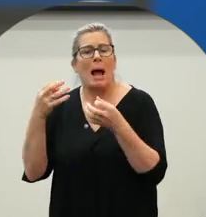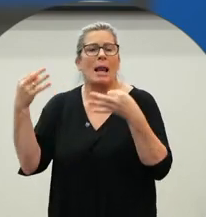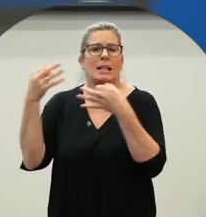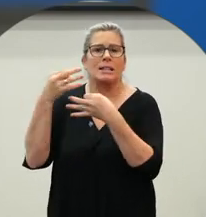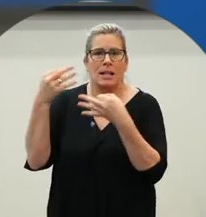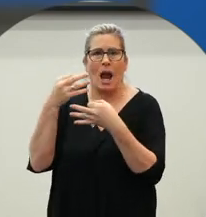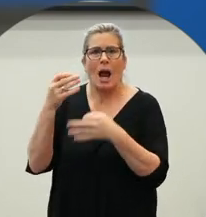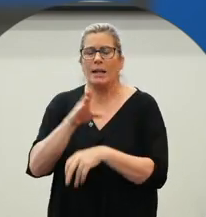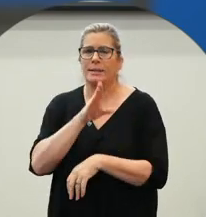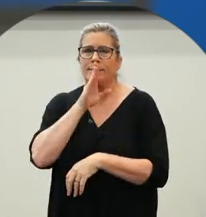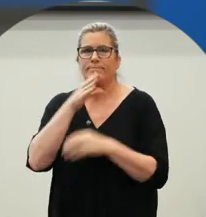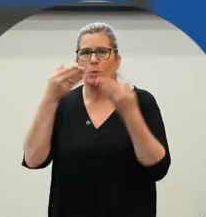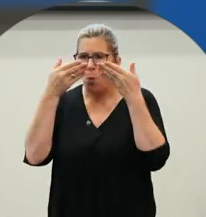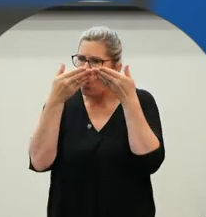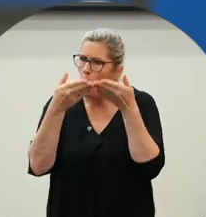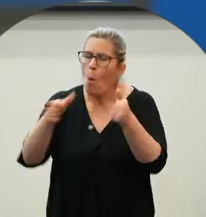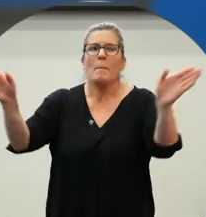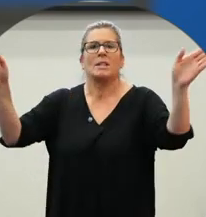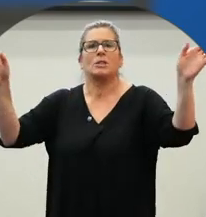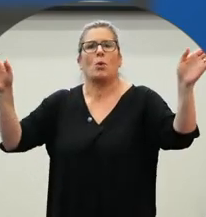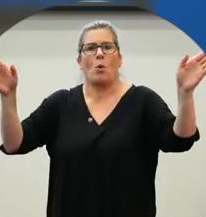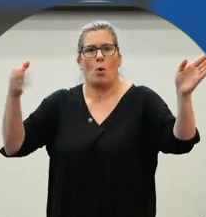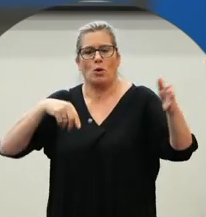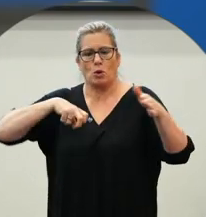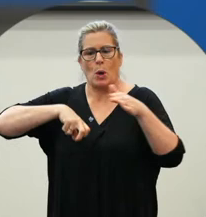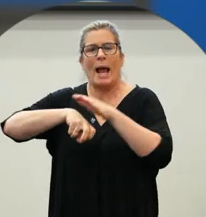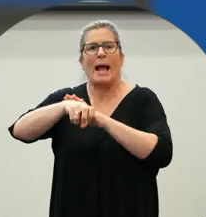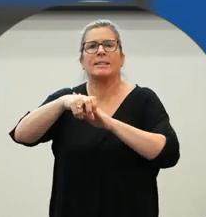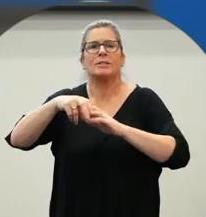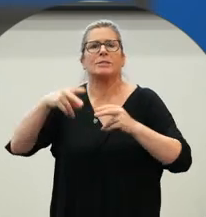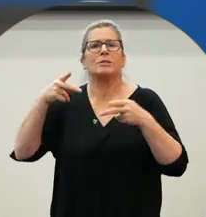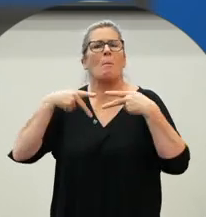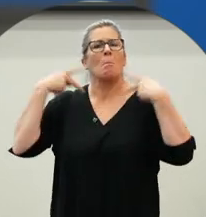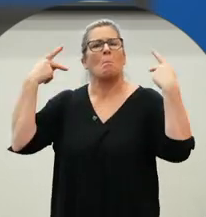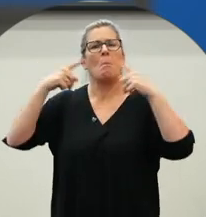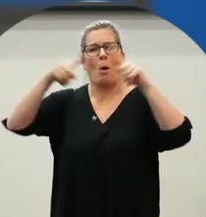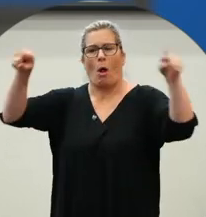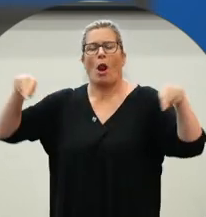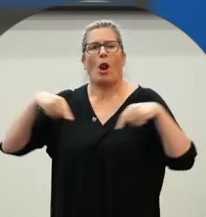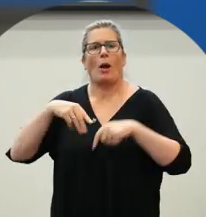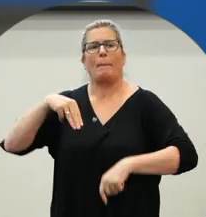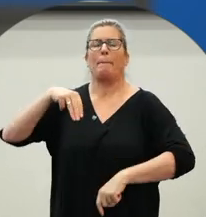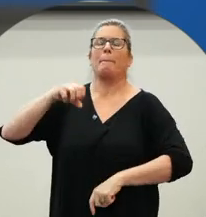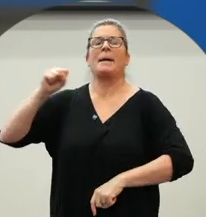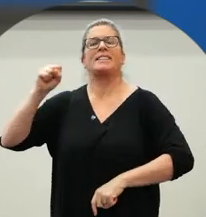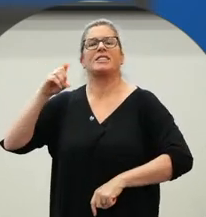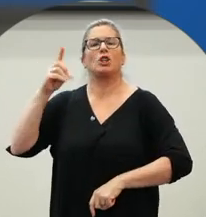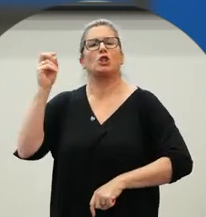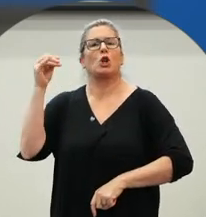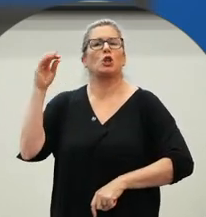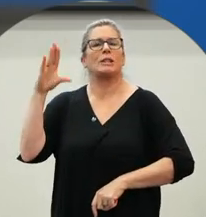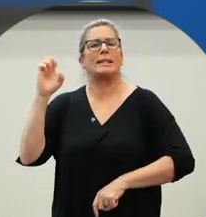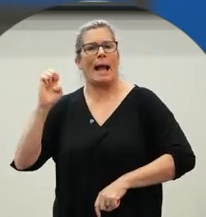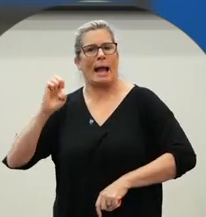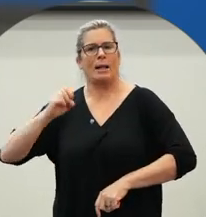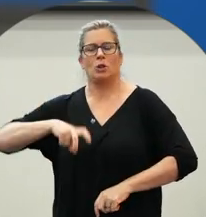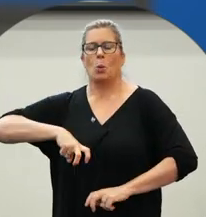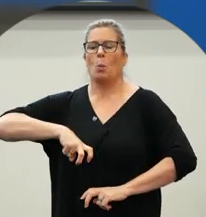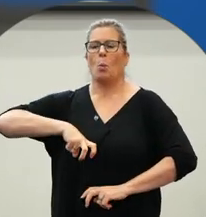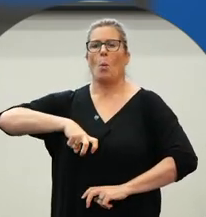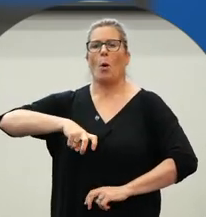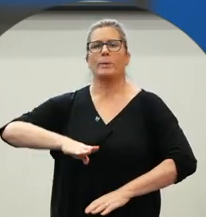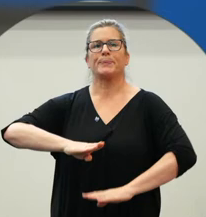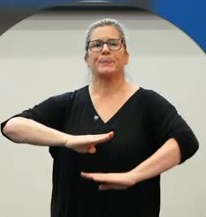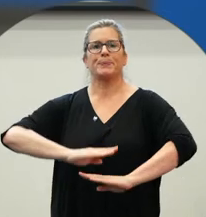axes, swing open the door. She enters the ballroom. "Miss Rose Dugdale," a guard announces. She walks with poise learned